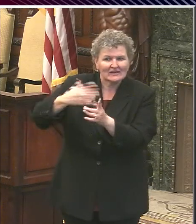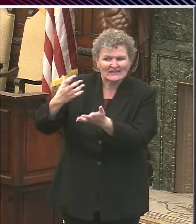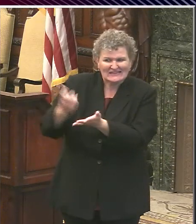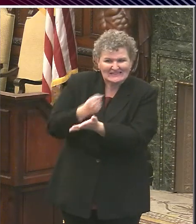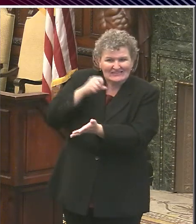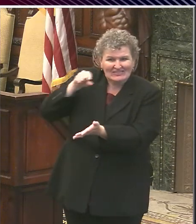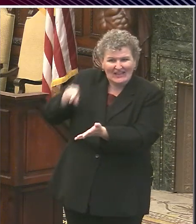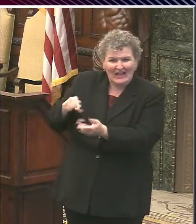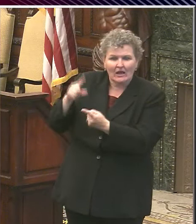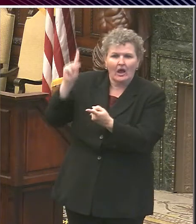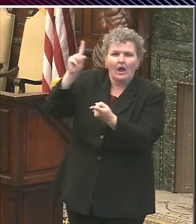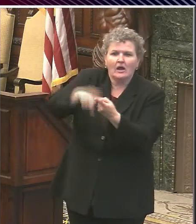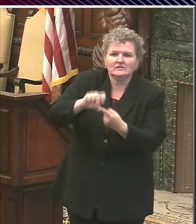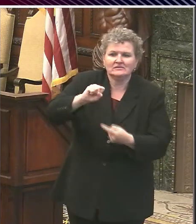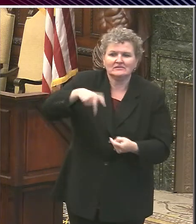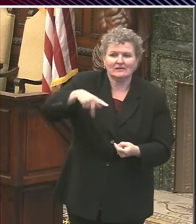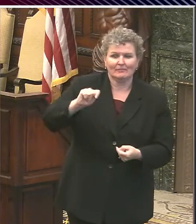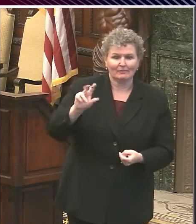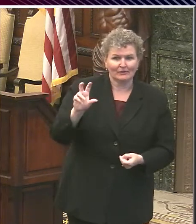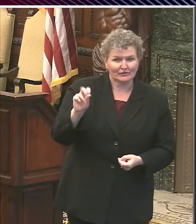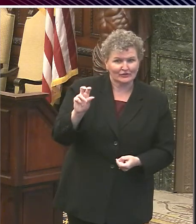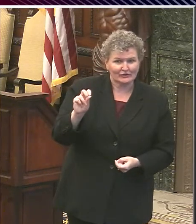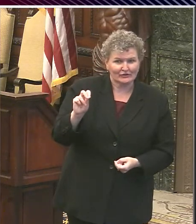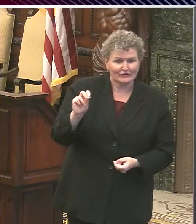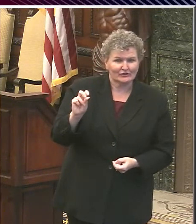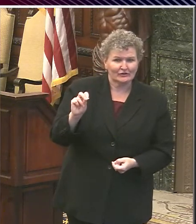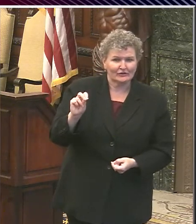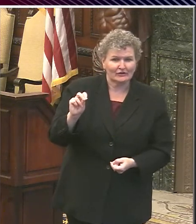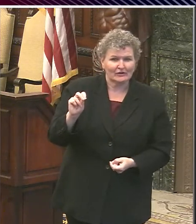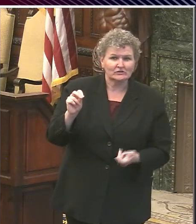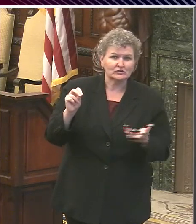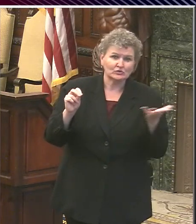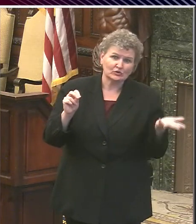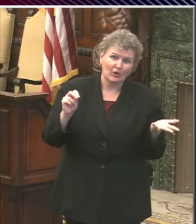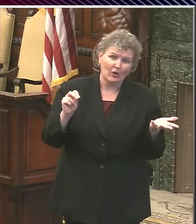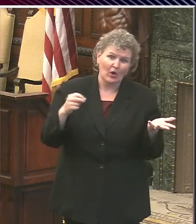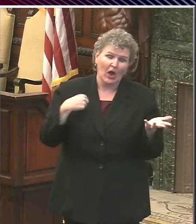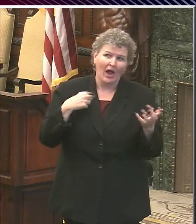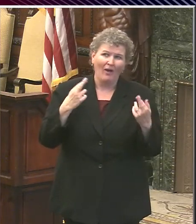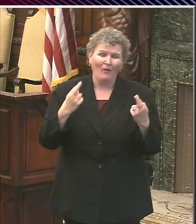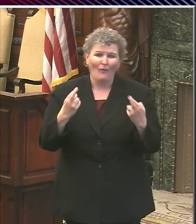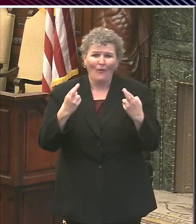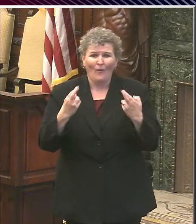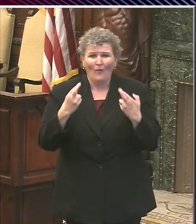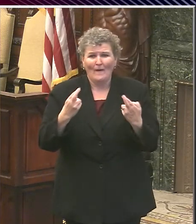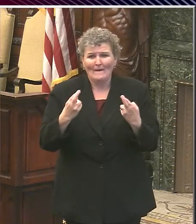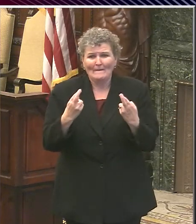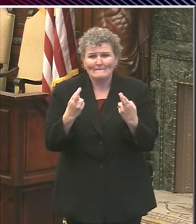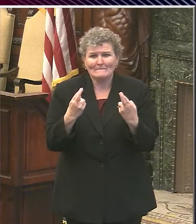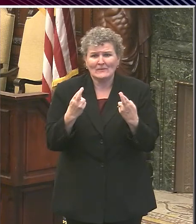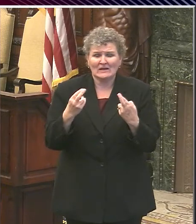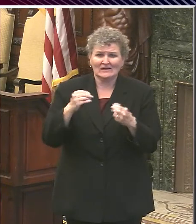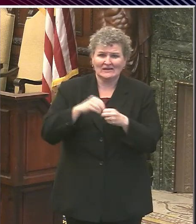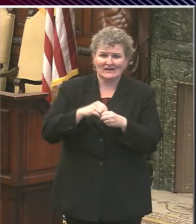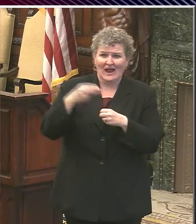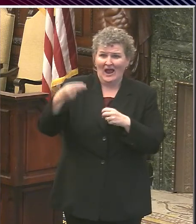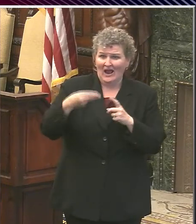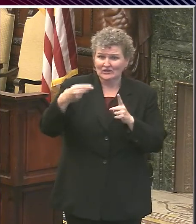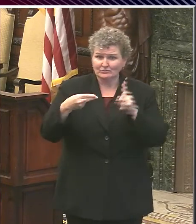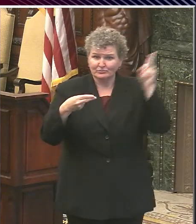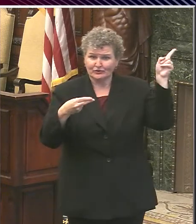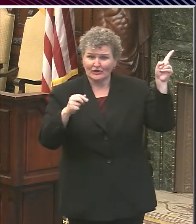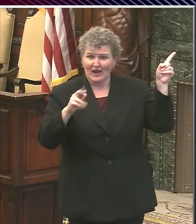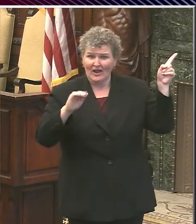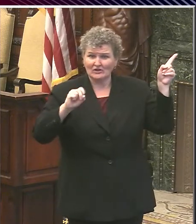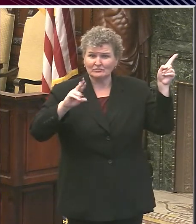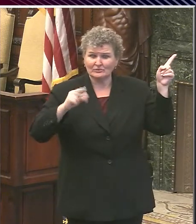we're working on that locally. We are hopeful that in Harrisburg, they may be able to take